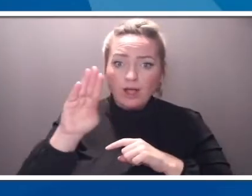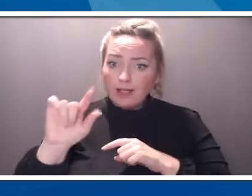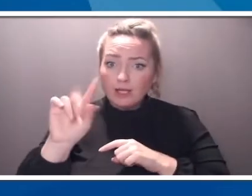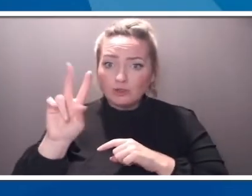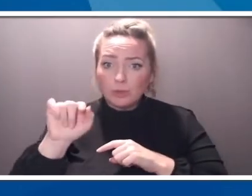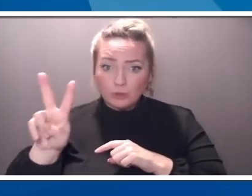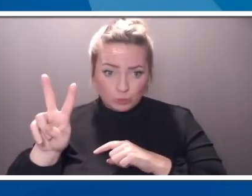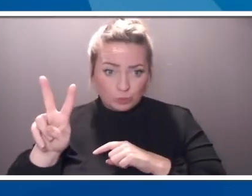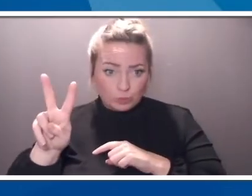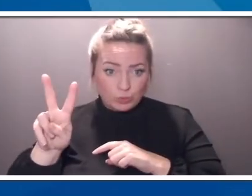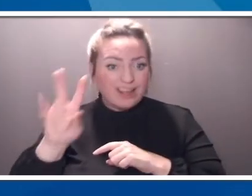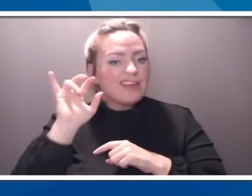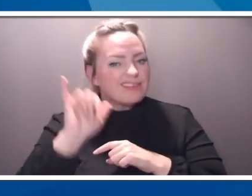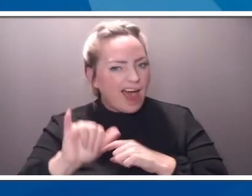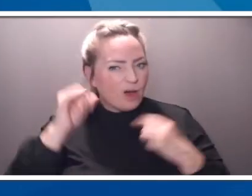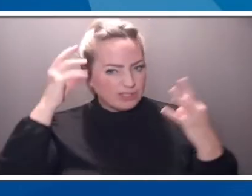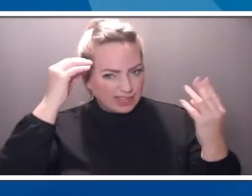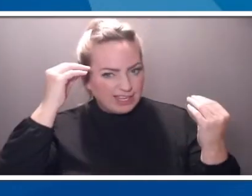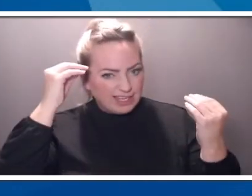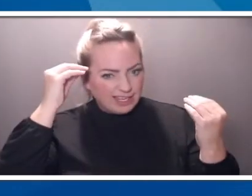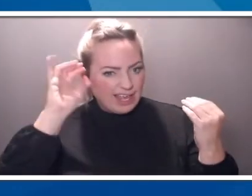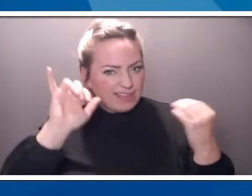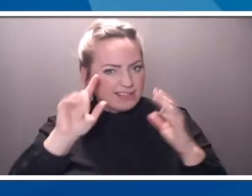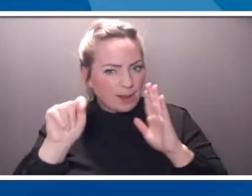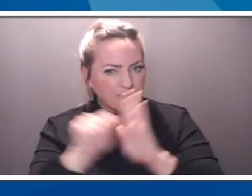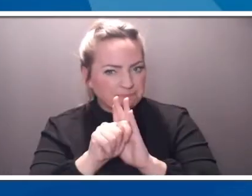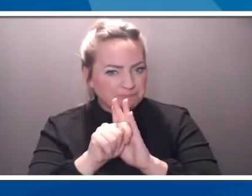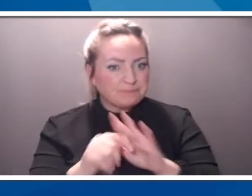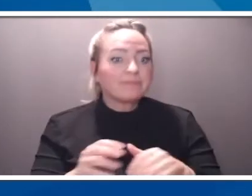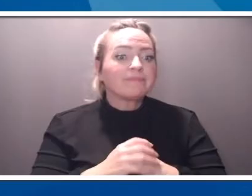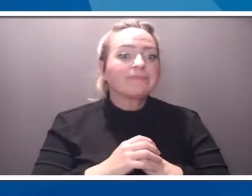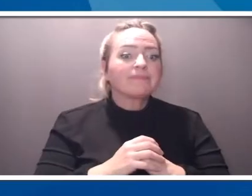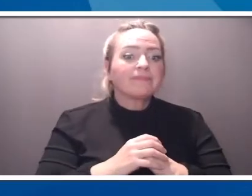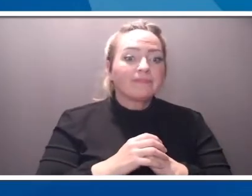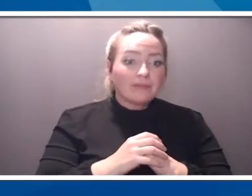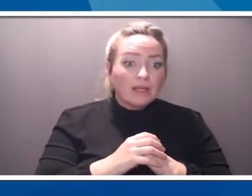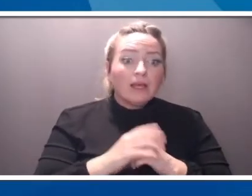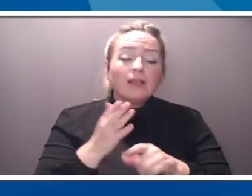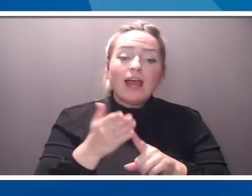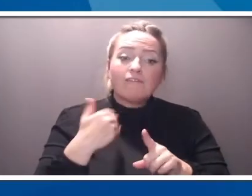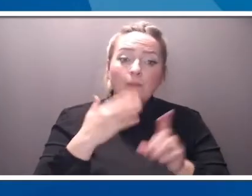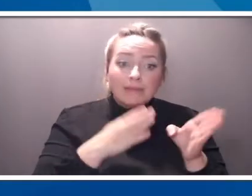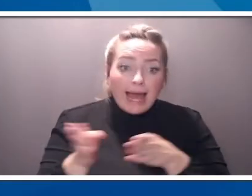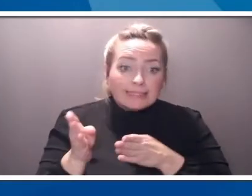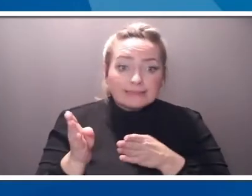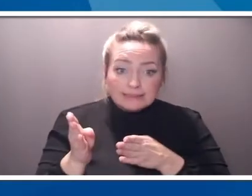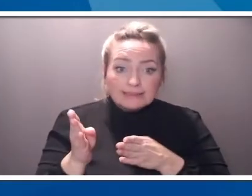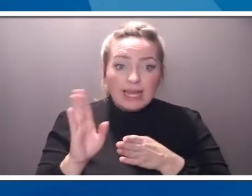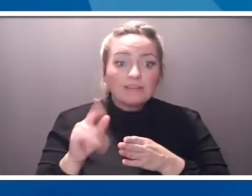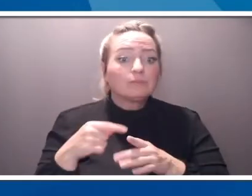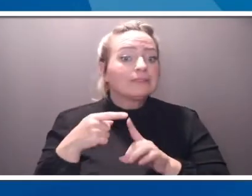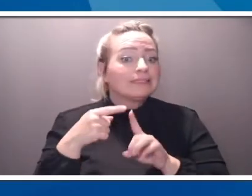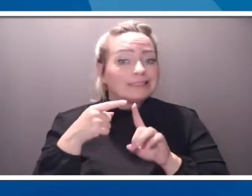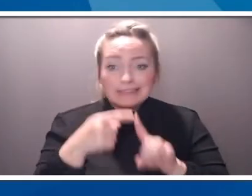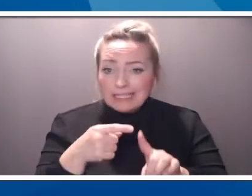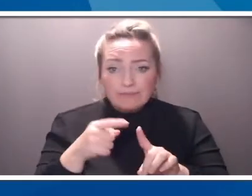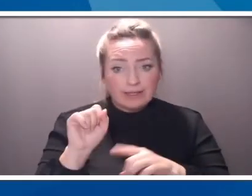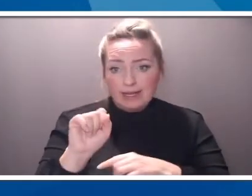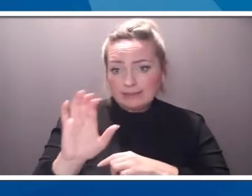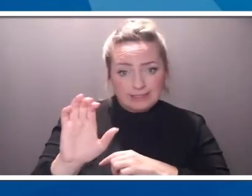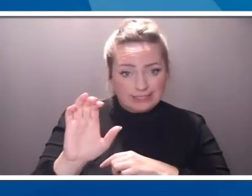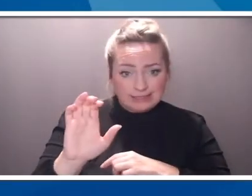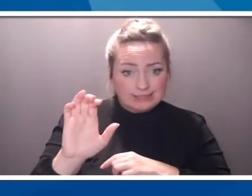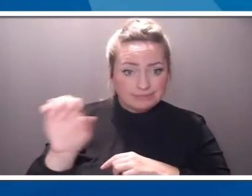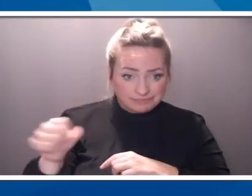we'll fix that in WCAG 2.2 was the thinking then at the time. And there were plans